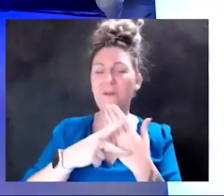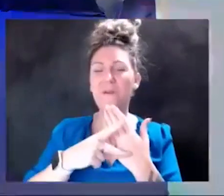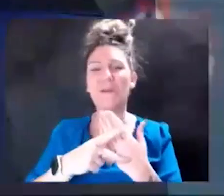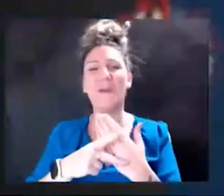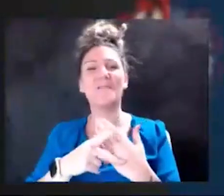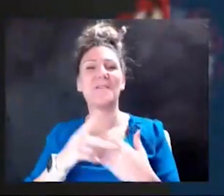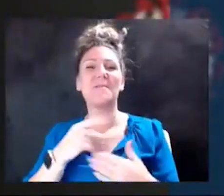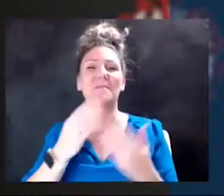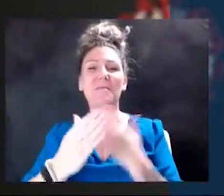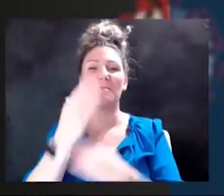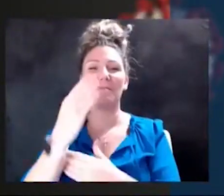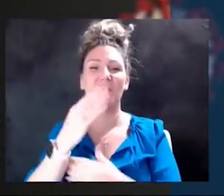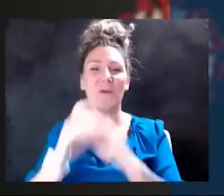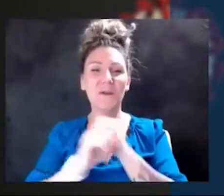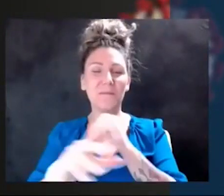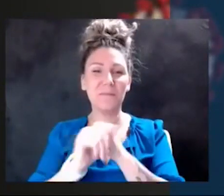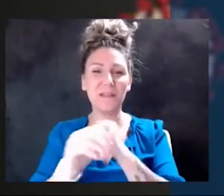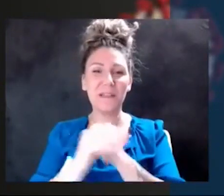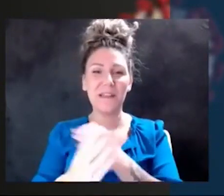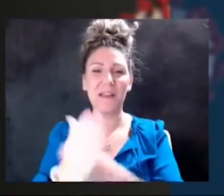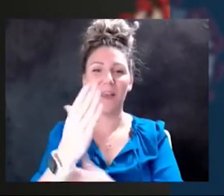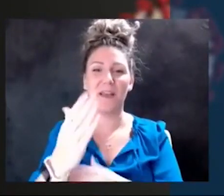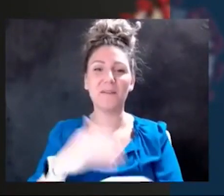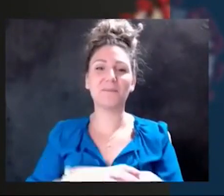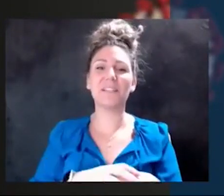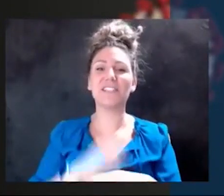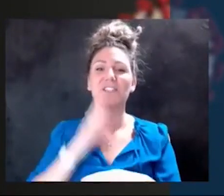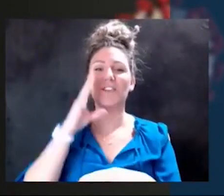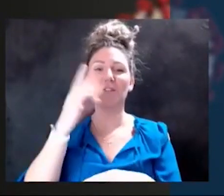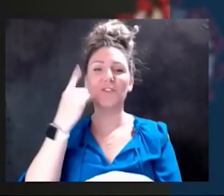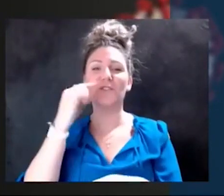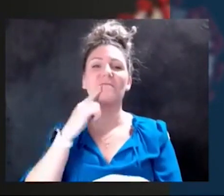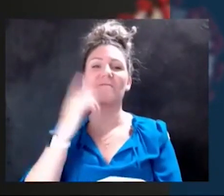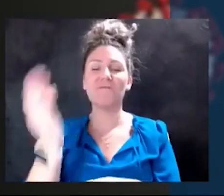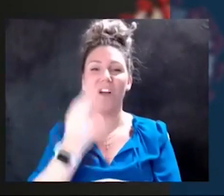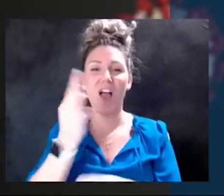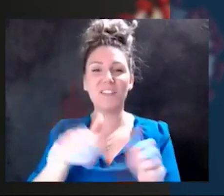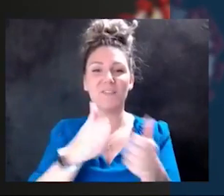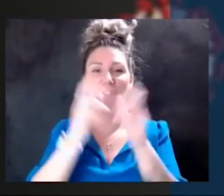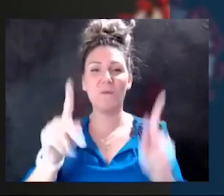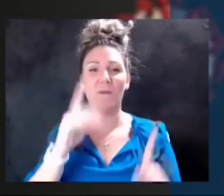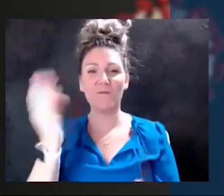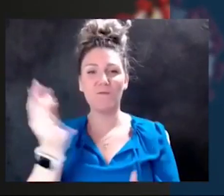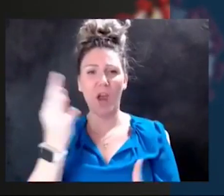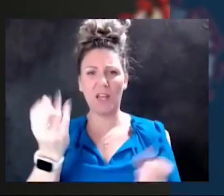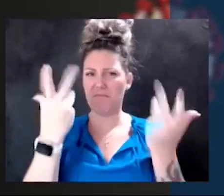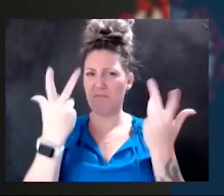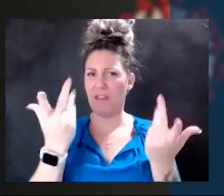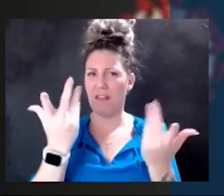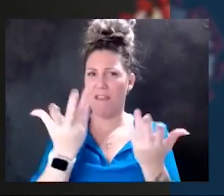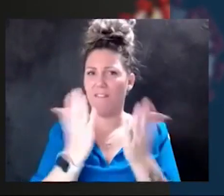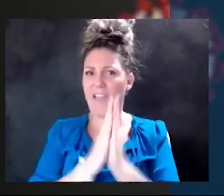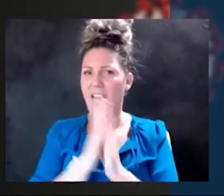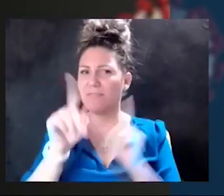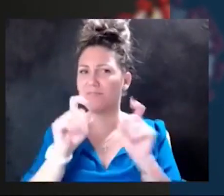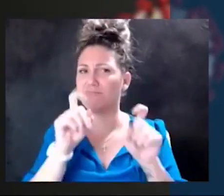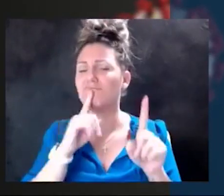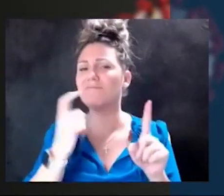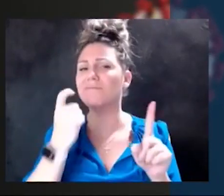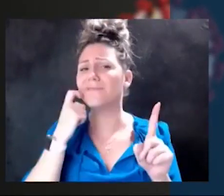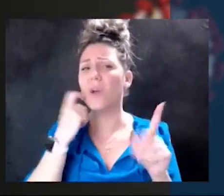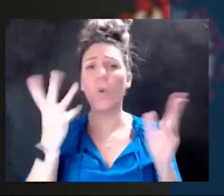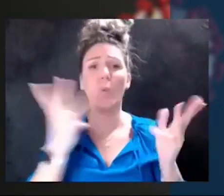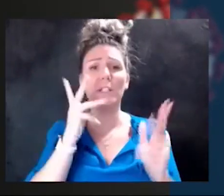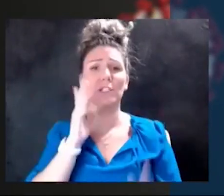it's Follow-Up Friday, and we're going to answer your questions, including one that many of you have asked lately. What is the future of this